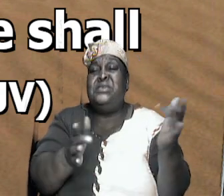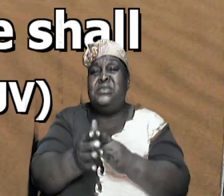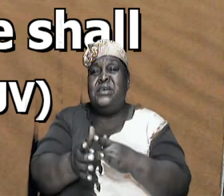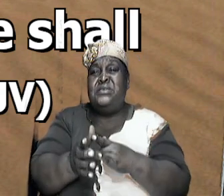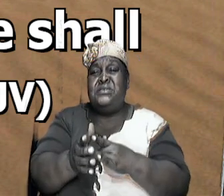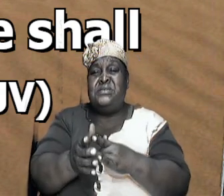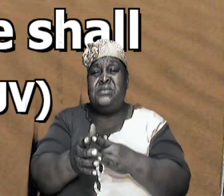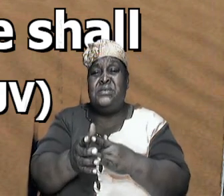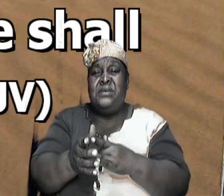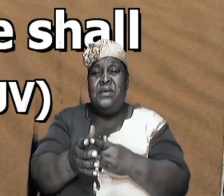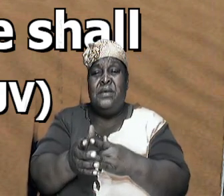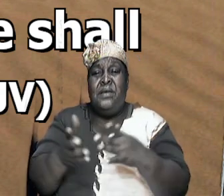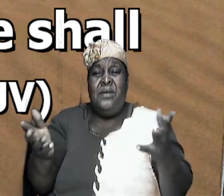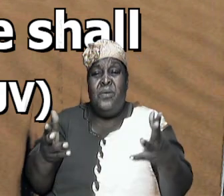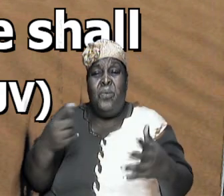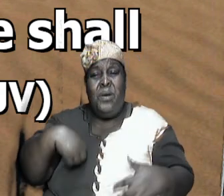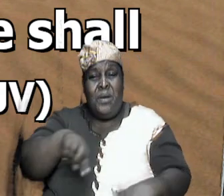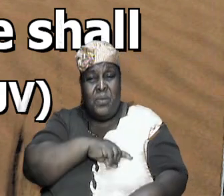we see.